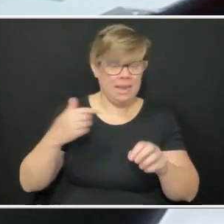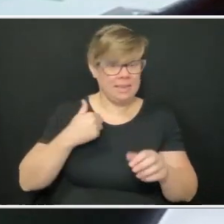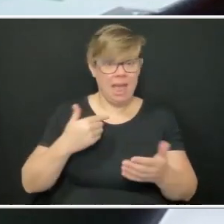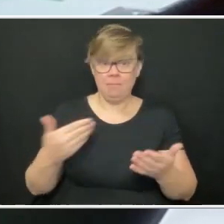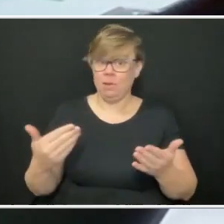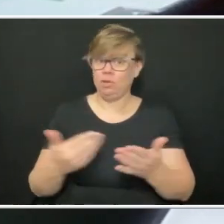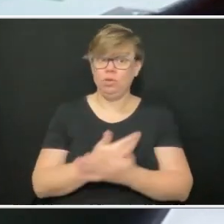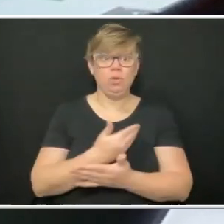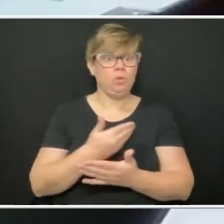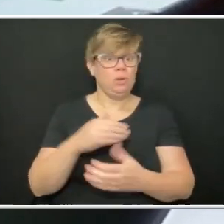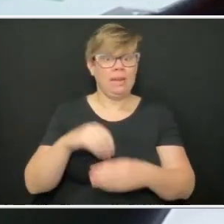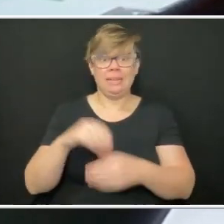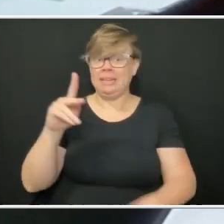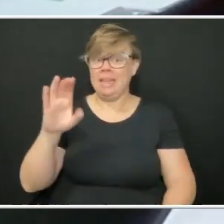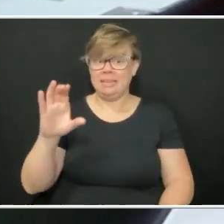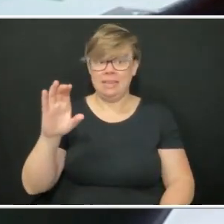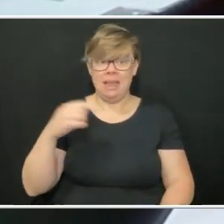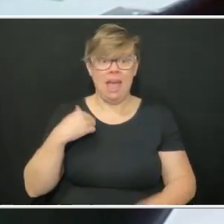City. I've been here about